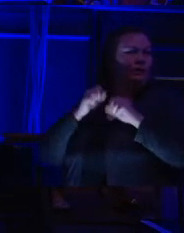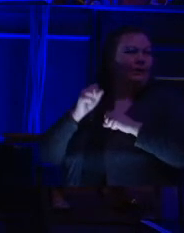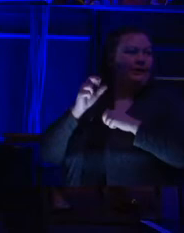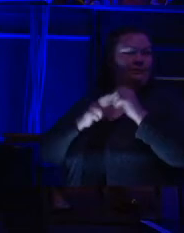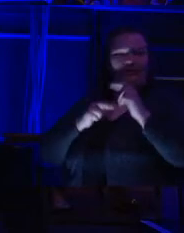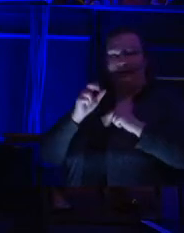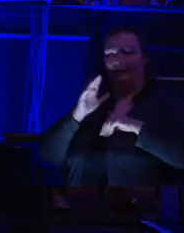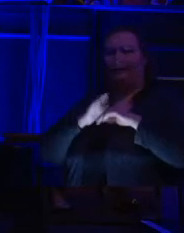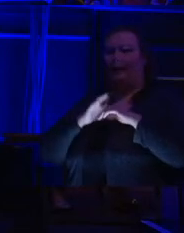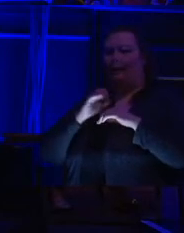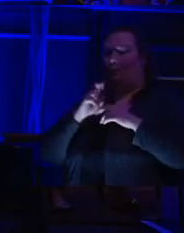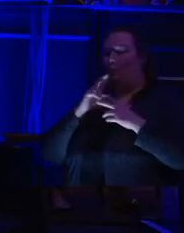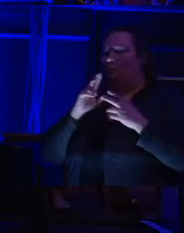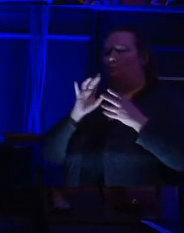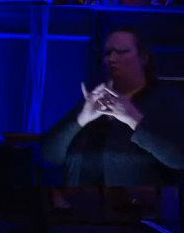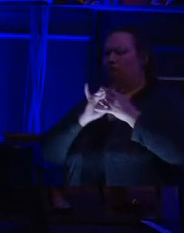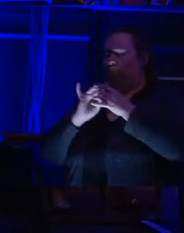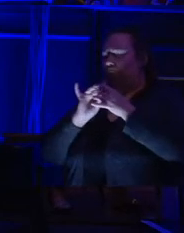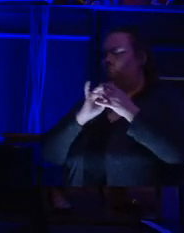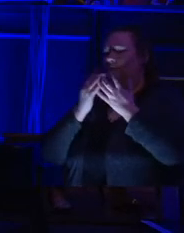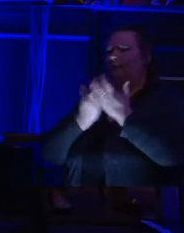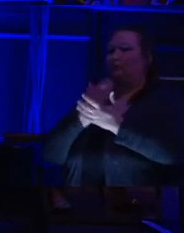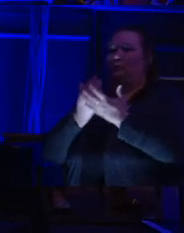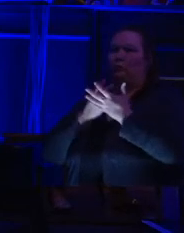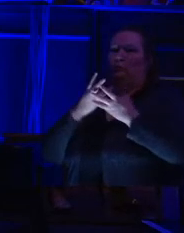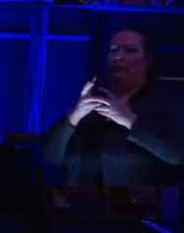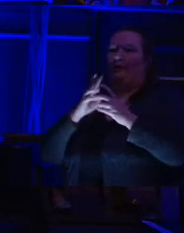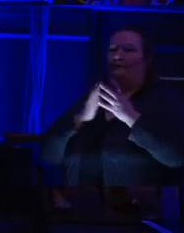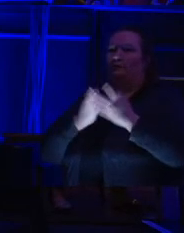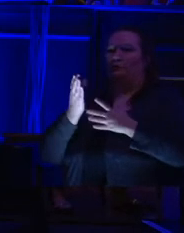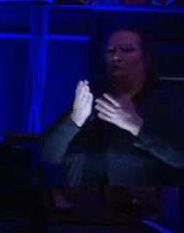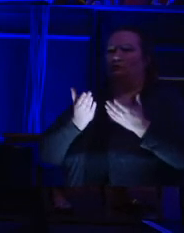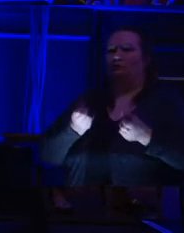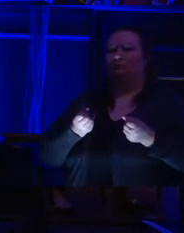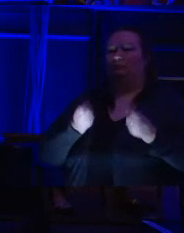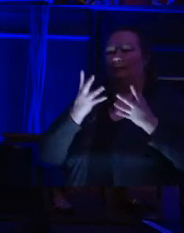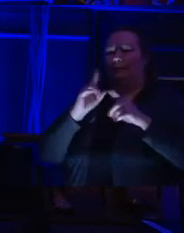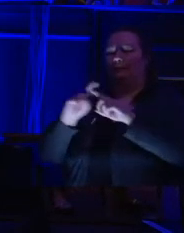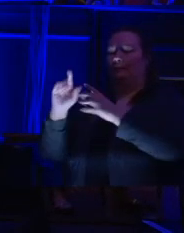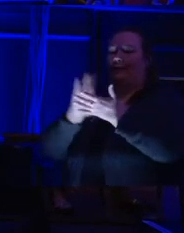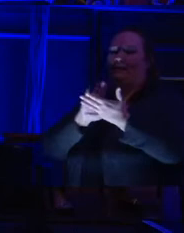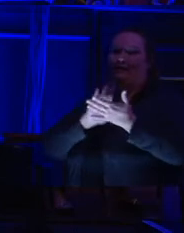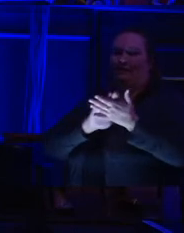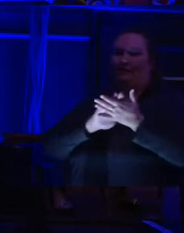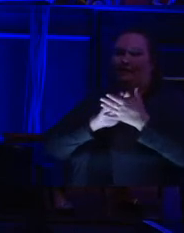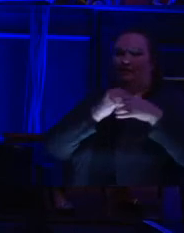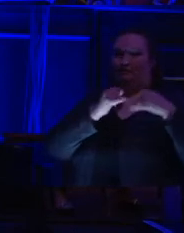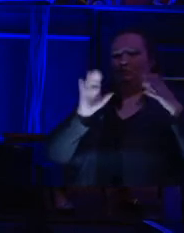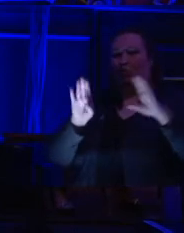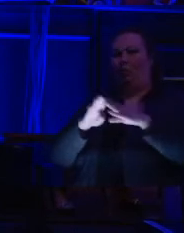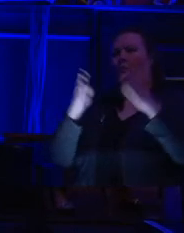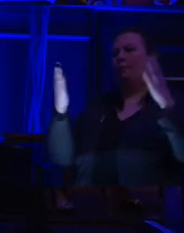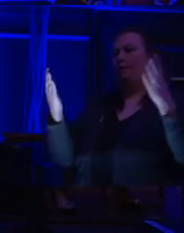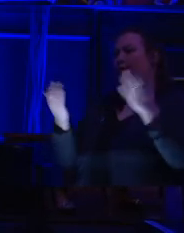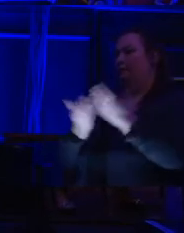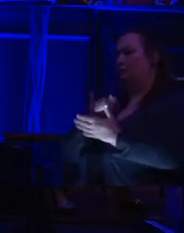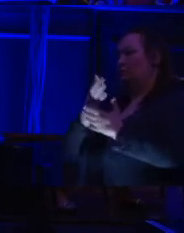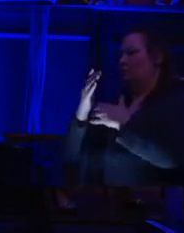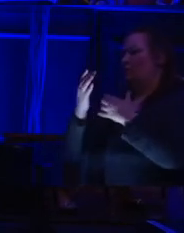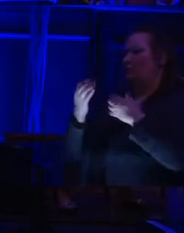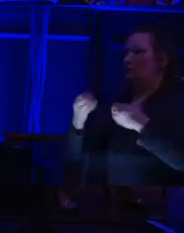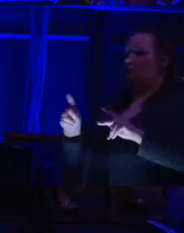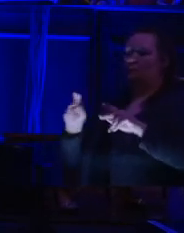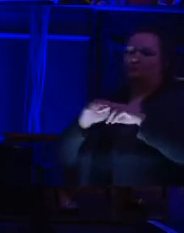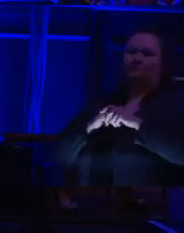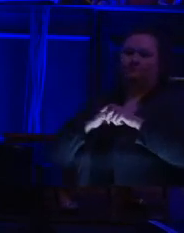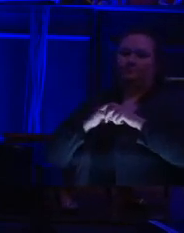those efforts, connecting in new ways across academic boundaries and opening new horizons.